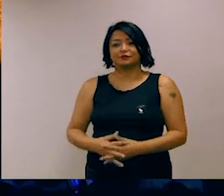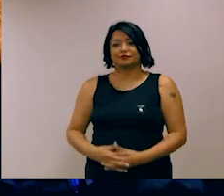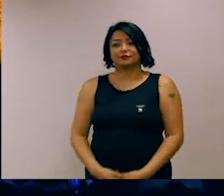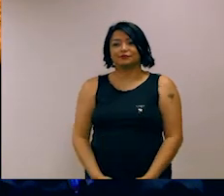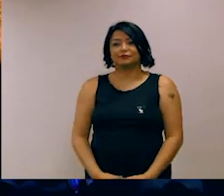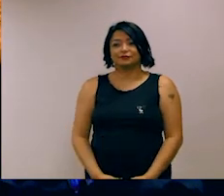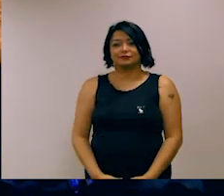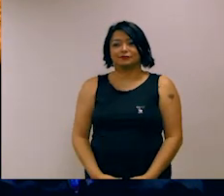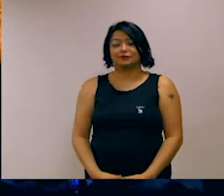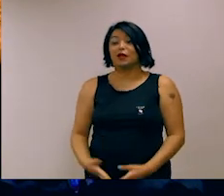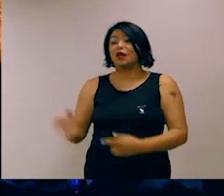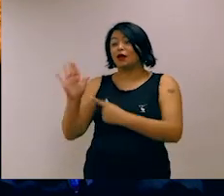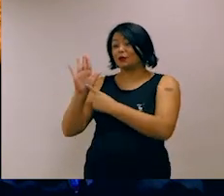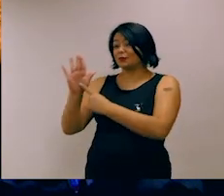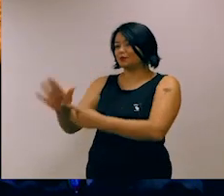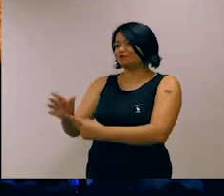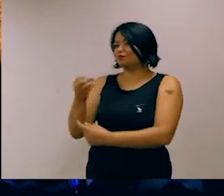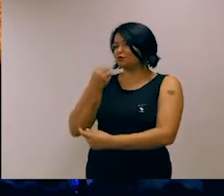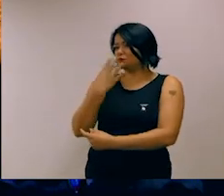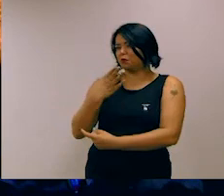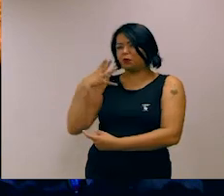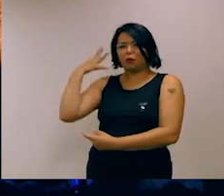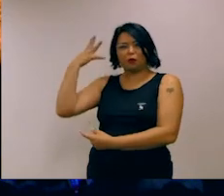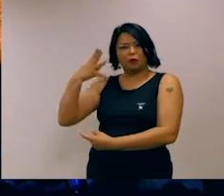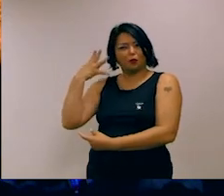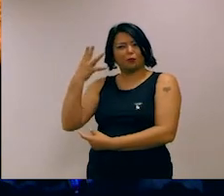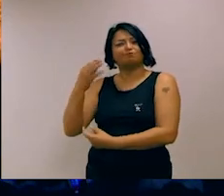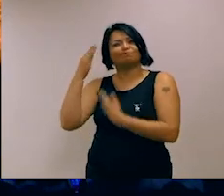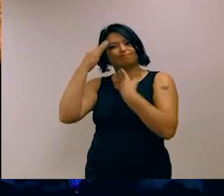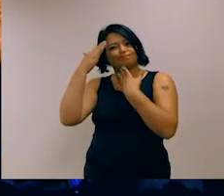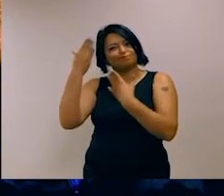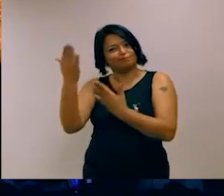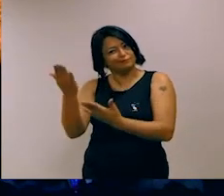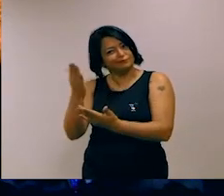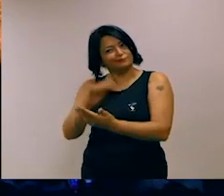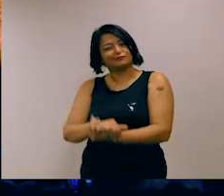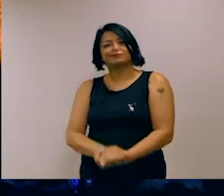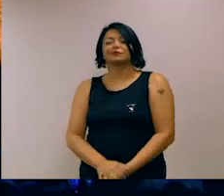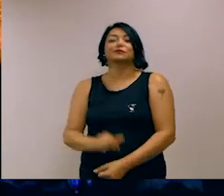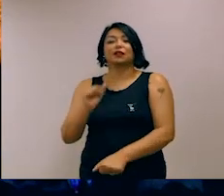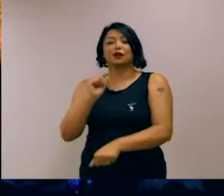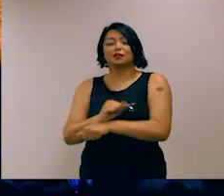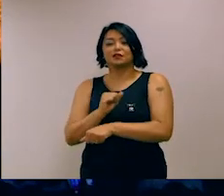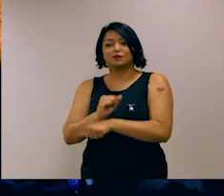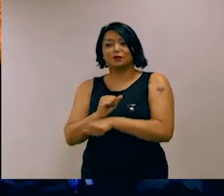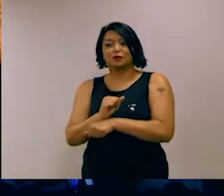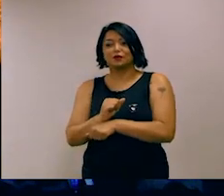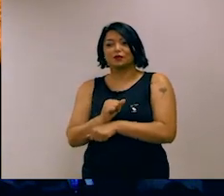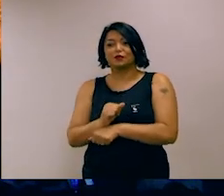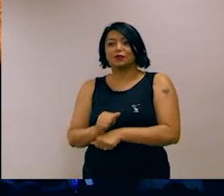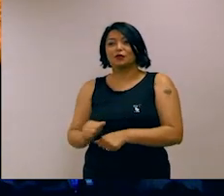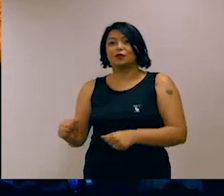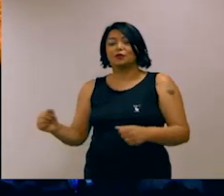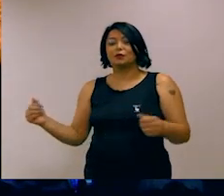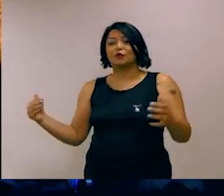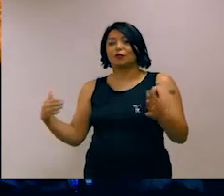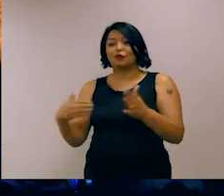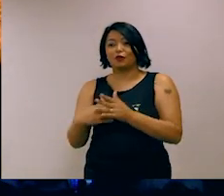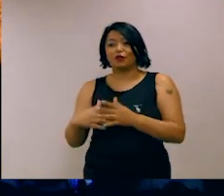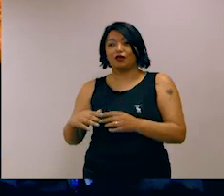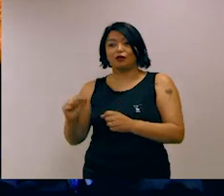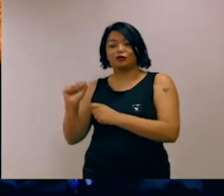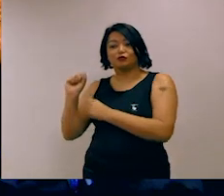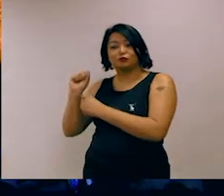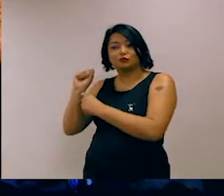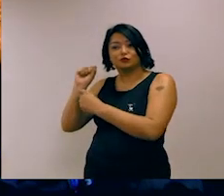was waiting the Dan O'Reilly picture, the last slide, ok. Okay. Because your boss, I think it's pretty important to... You want to